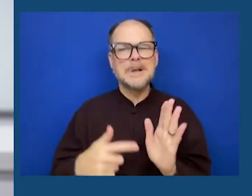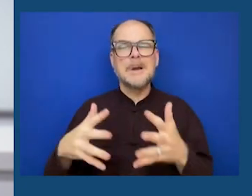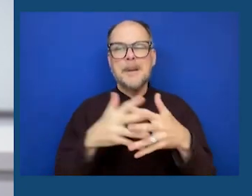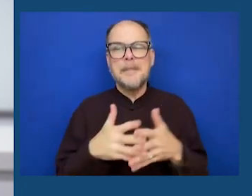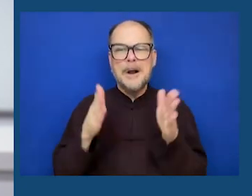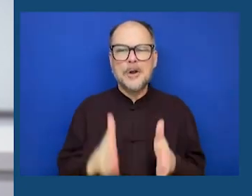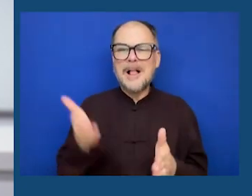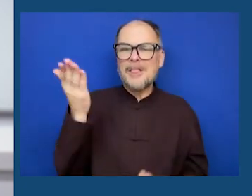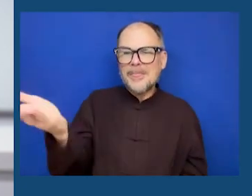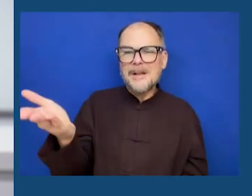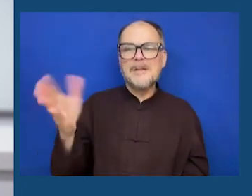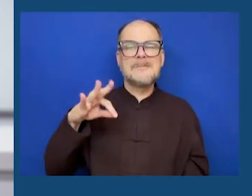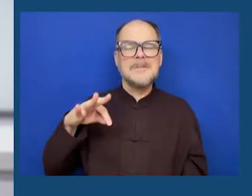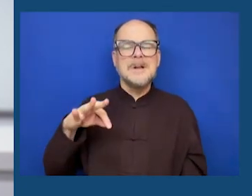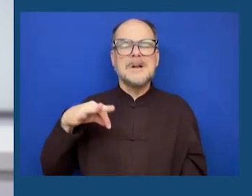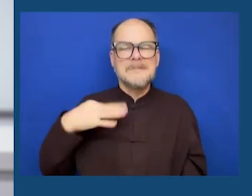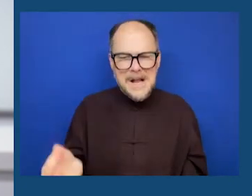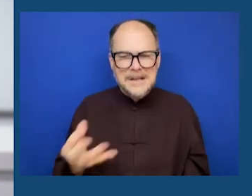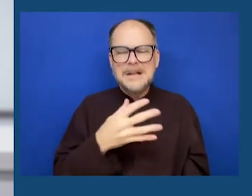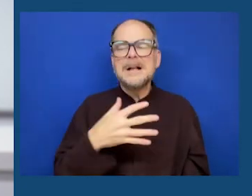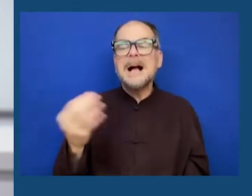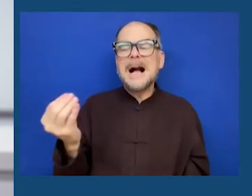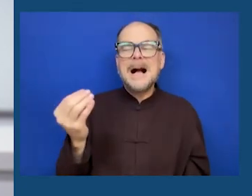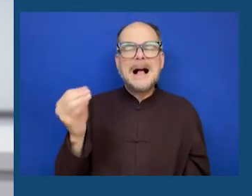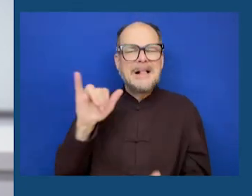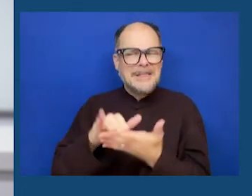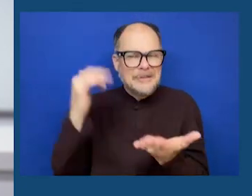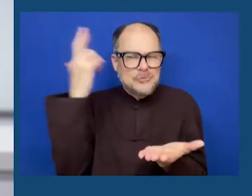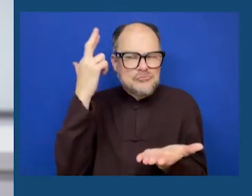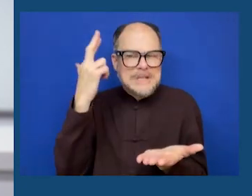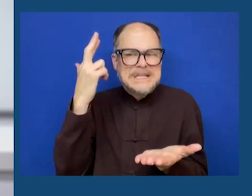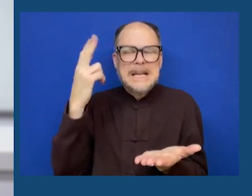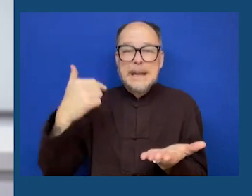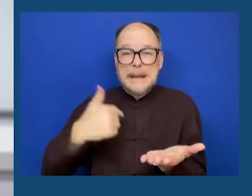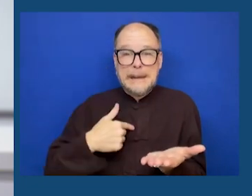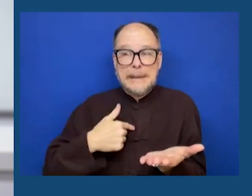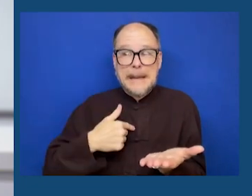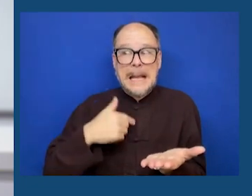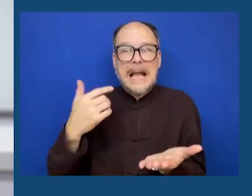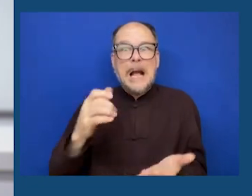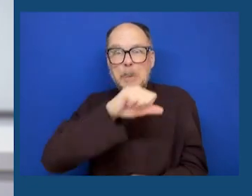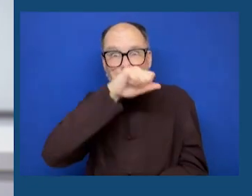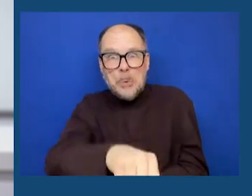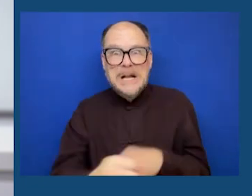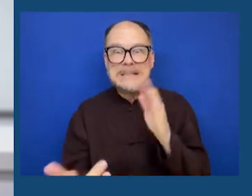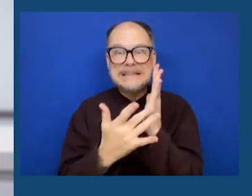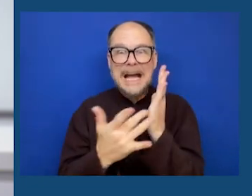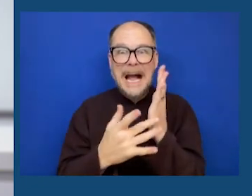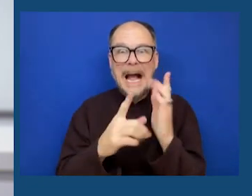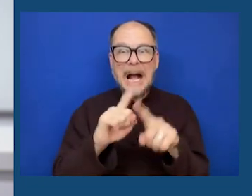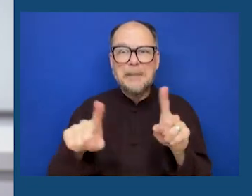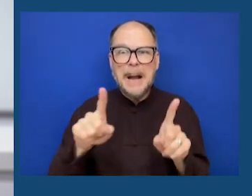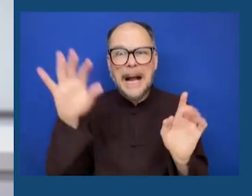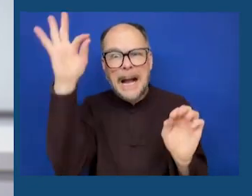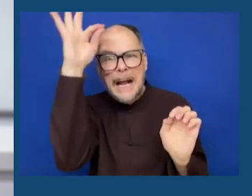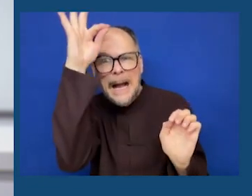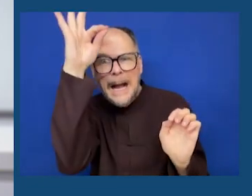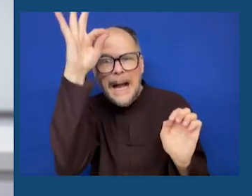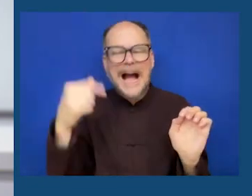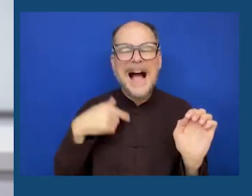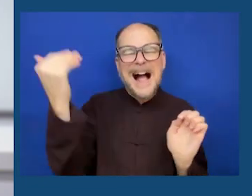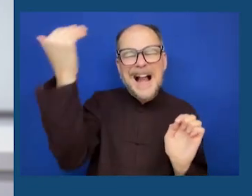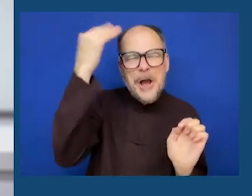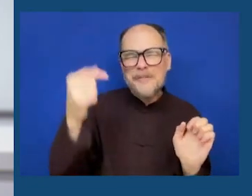So that's why I am an uninformed tech geek. I don't know a lot about it, but I know when I see something like